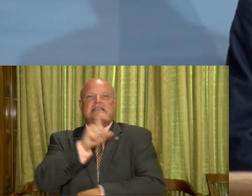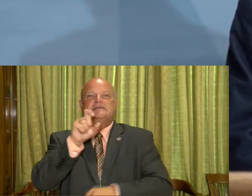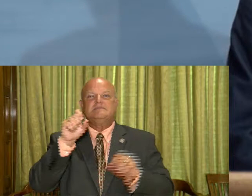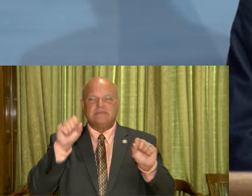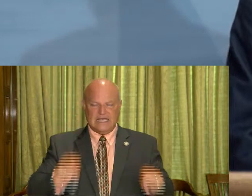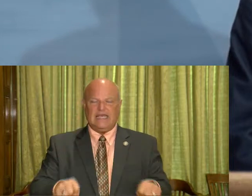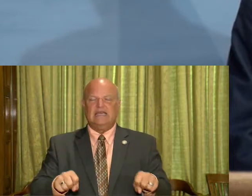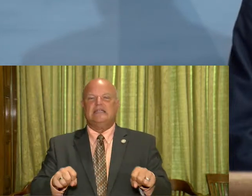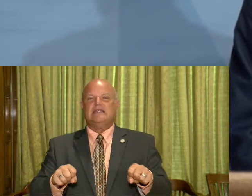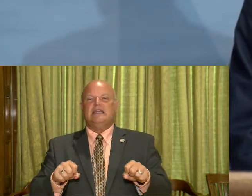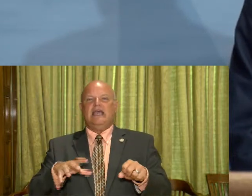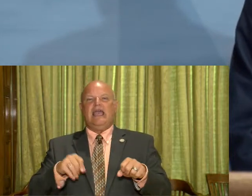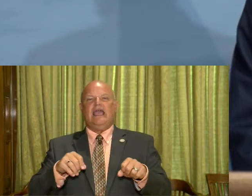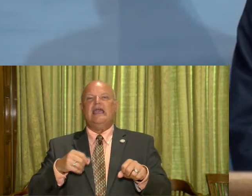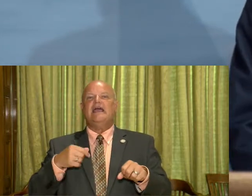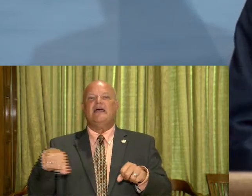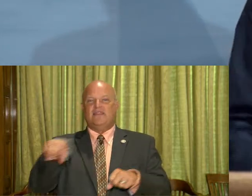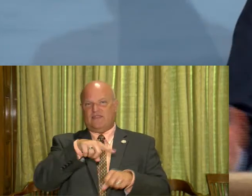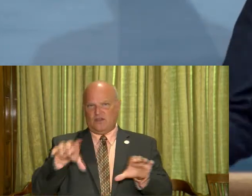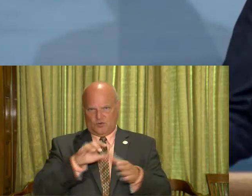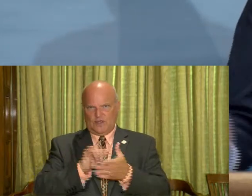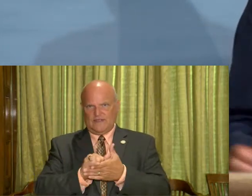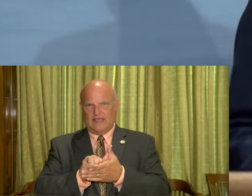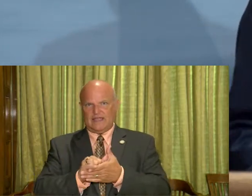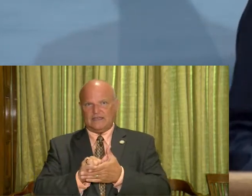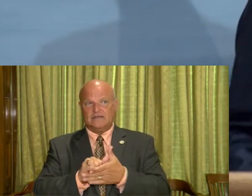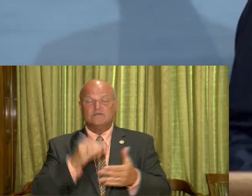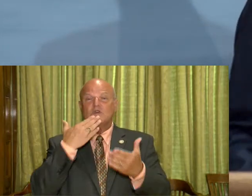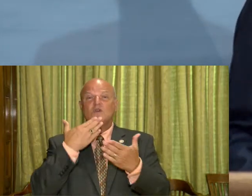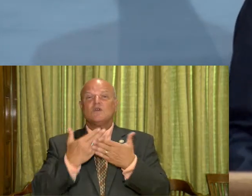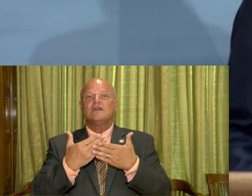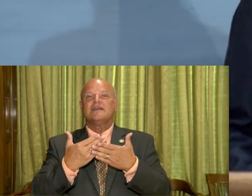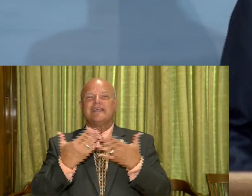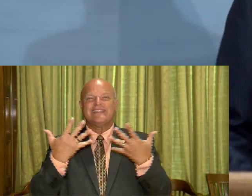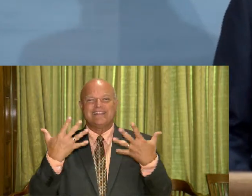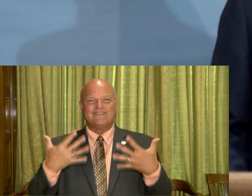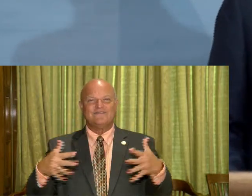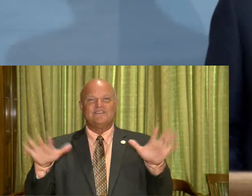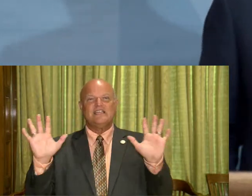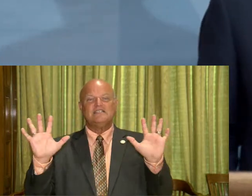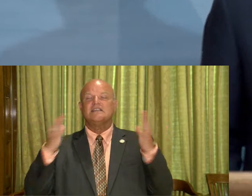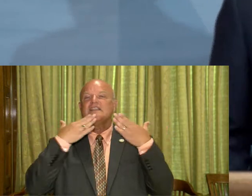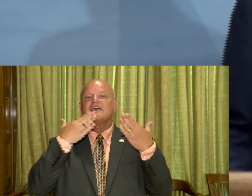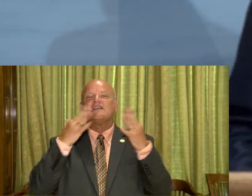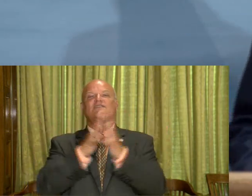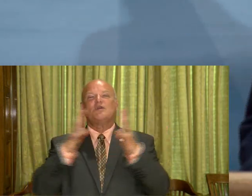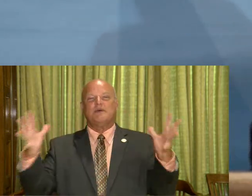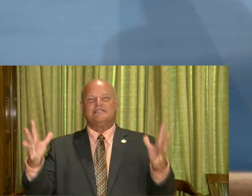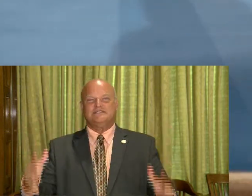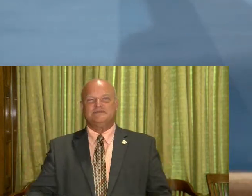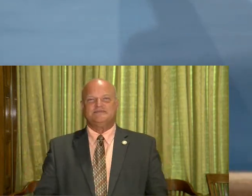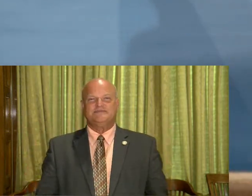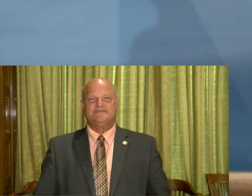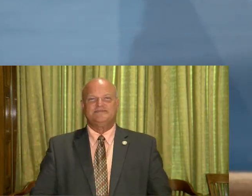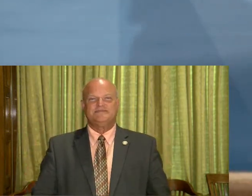their employees, and they're taking those steps. Y'all have been good today. I think that covers it. Thank you all very much.